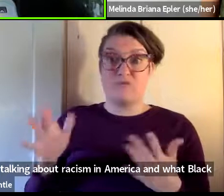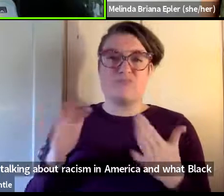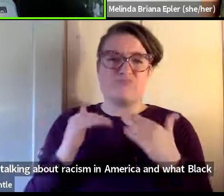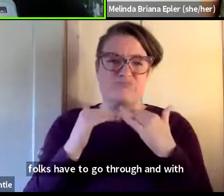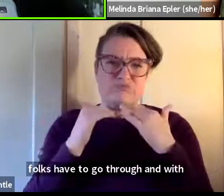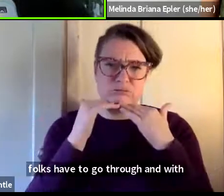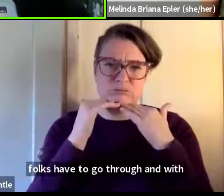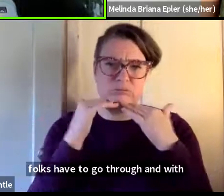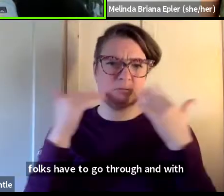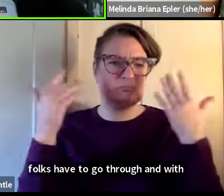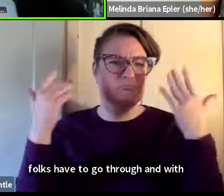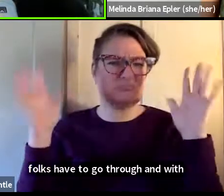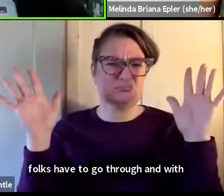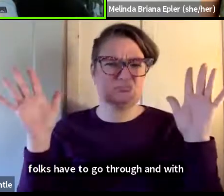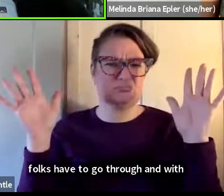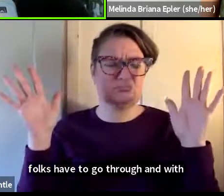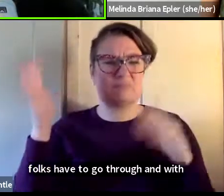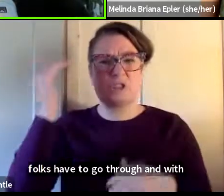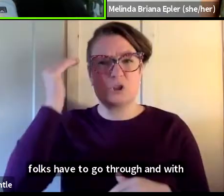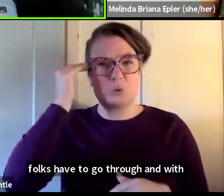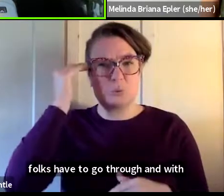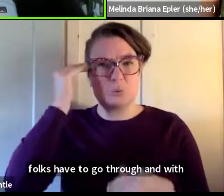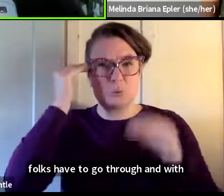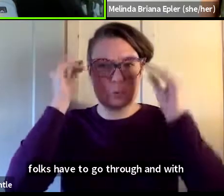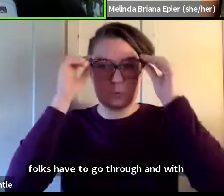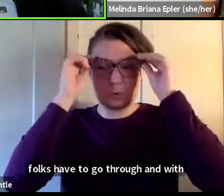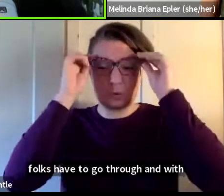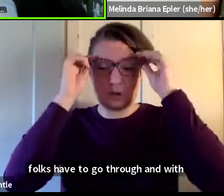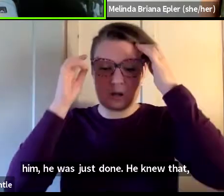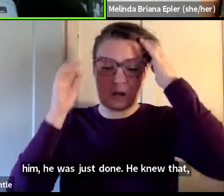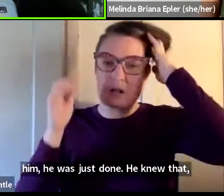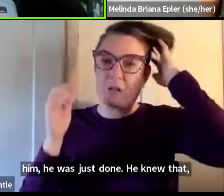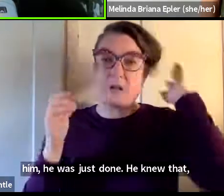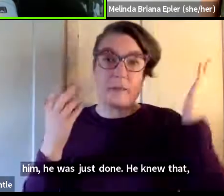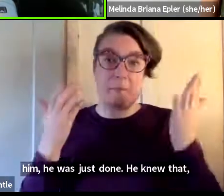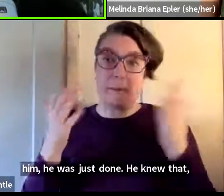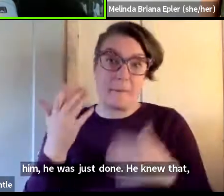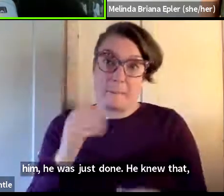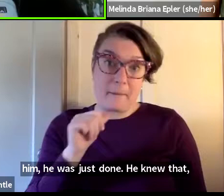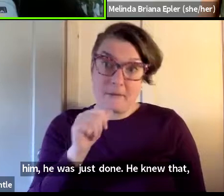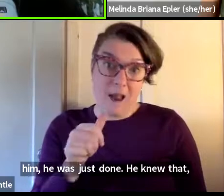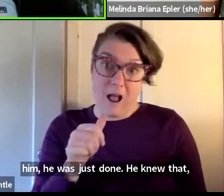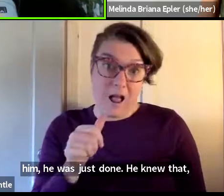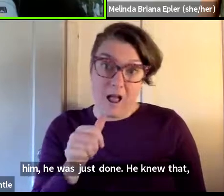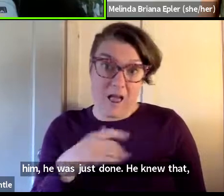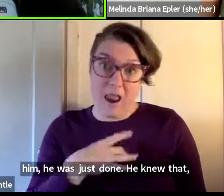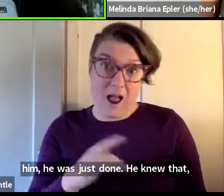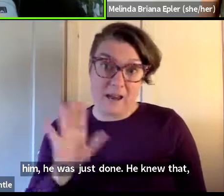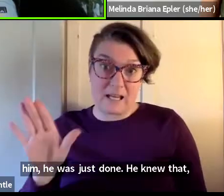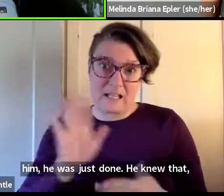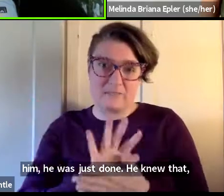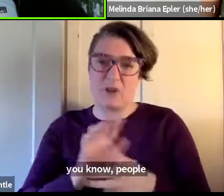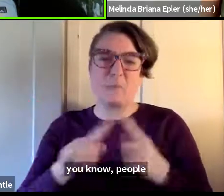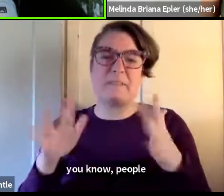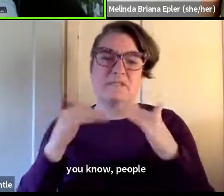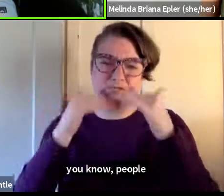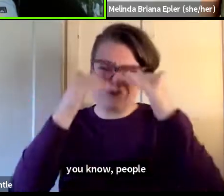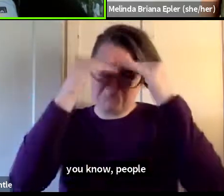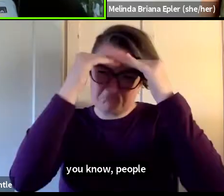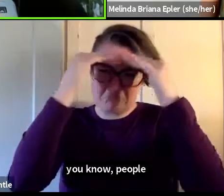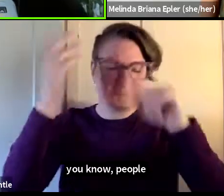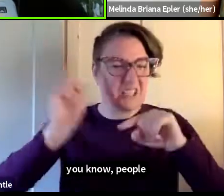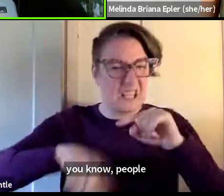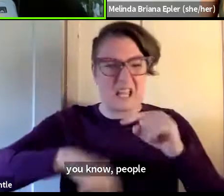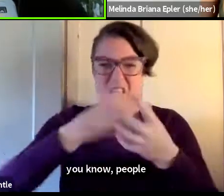He knew that, people might not necessarily respond well, but he just couldn't stay silent